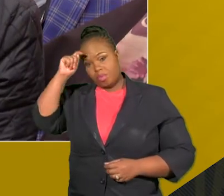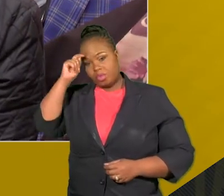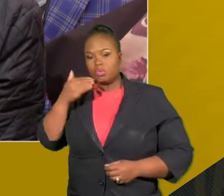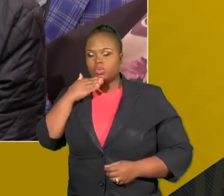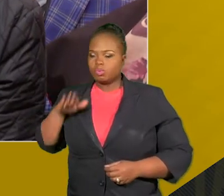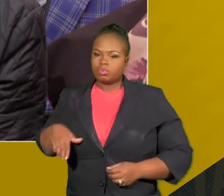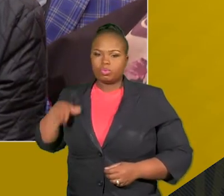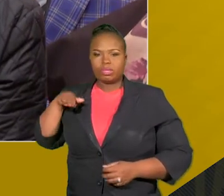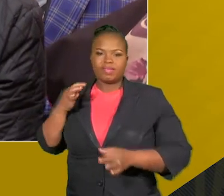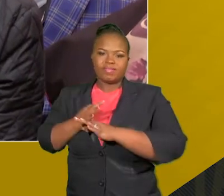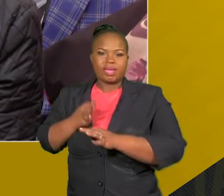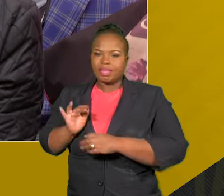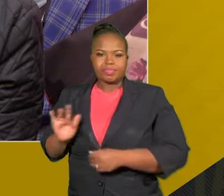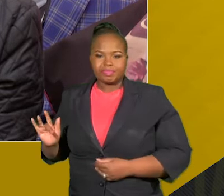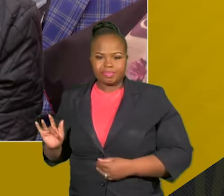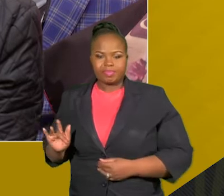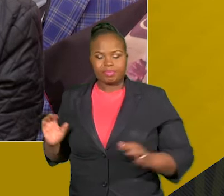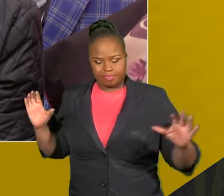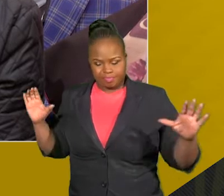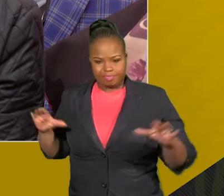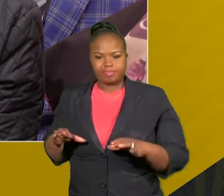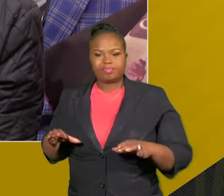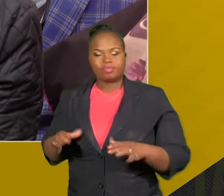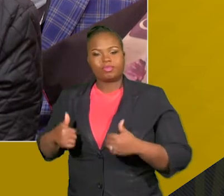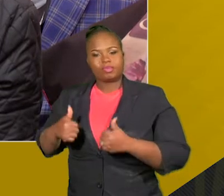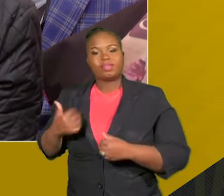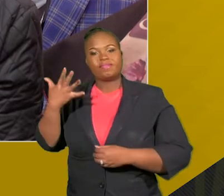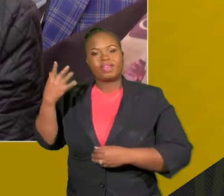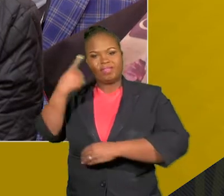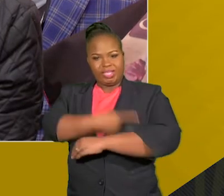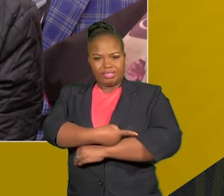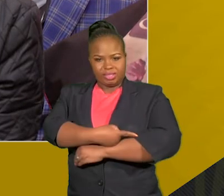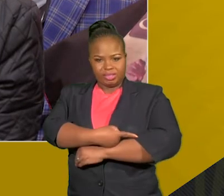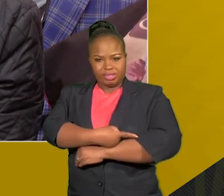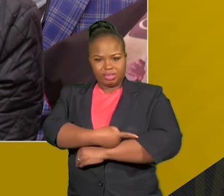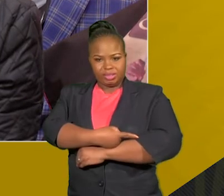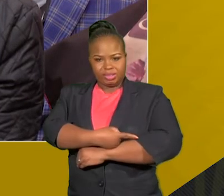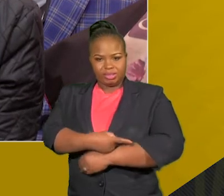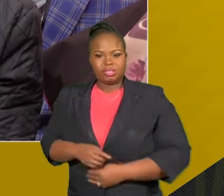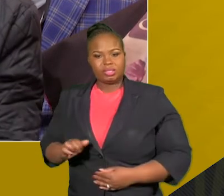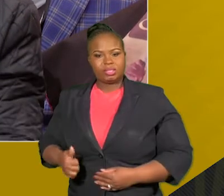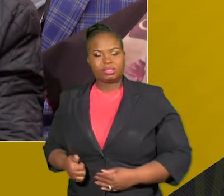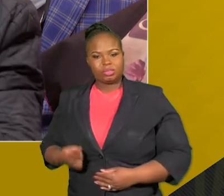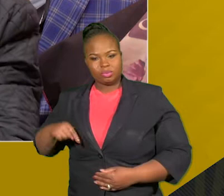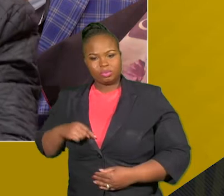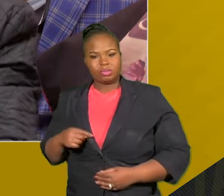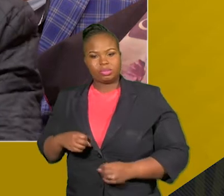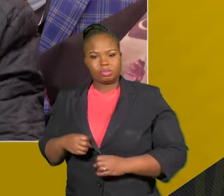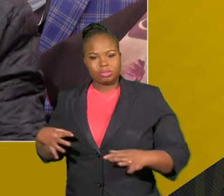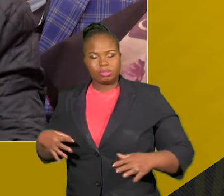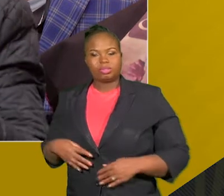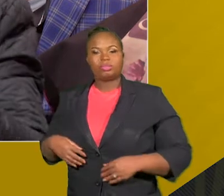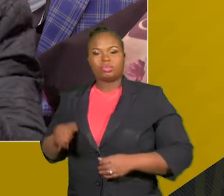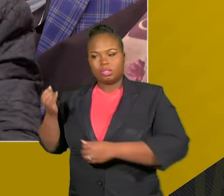raised without father figures. Zabaleta lana, stala nabo for 5 days. Mm-hmm. Okay? And then stala si invite